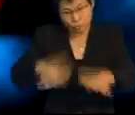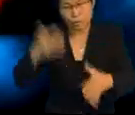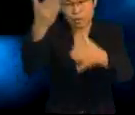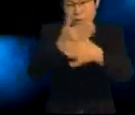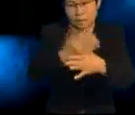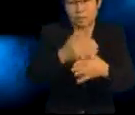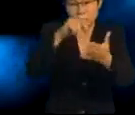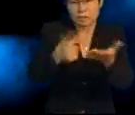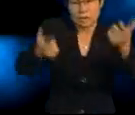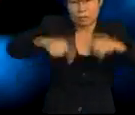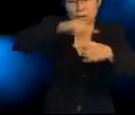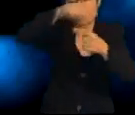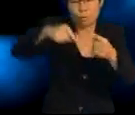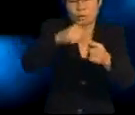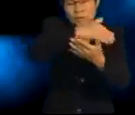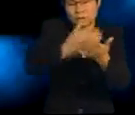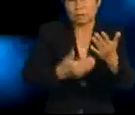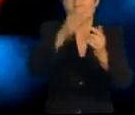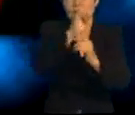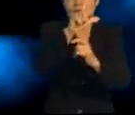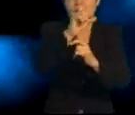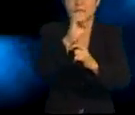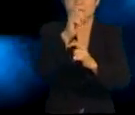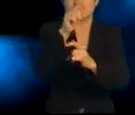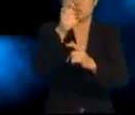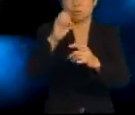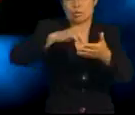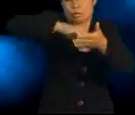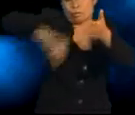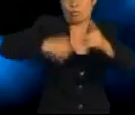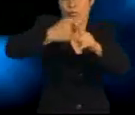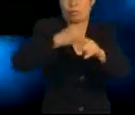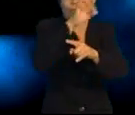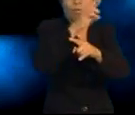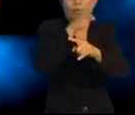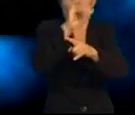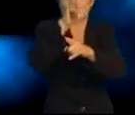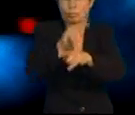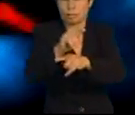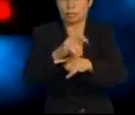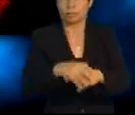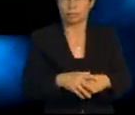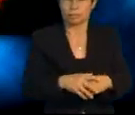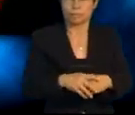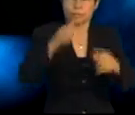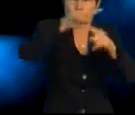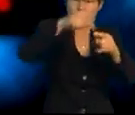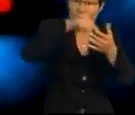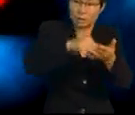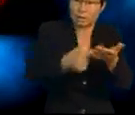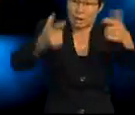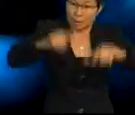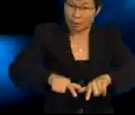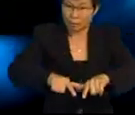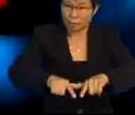This happens when some electrons are removed from the orbit or added to it. When this